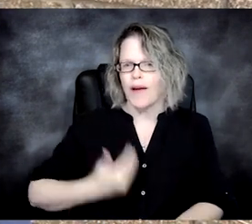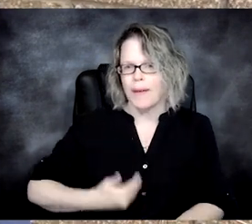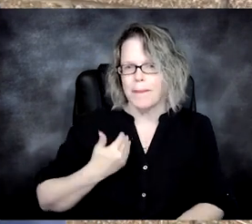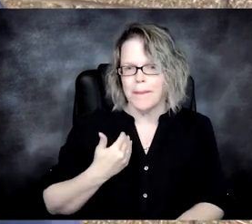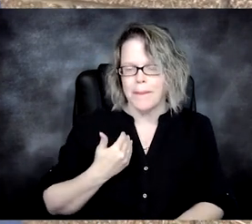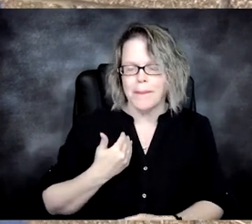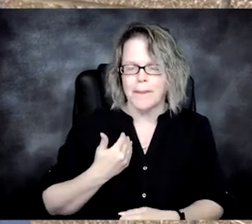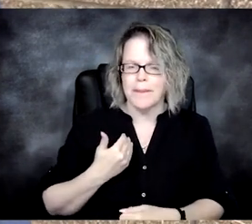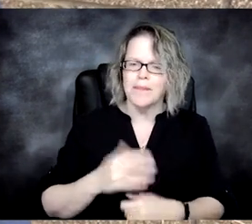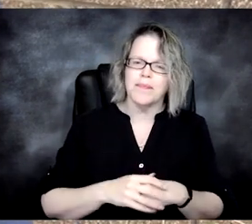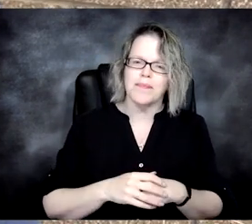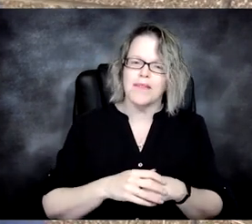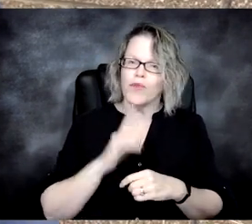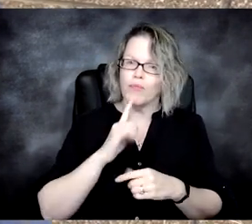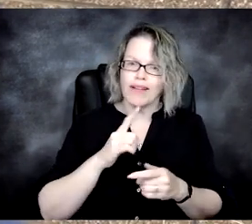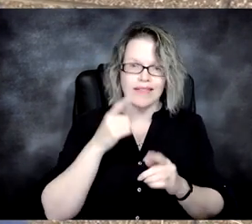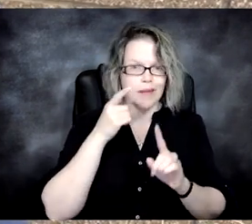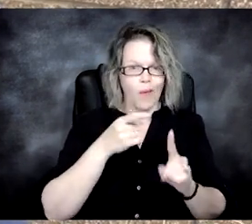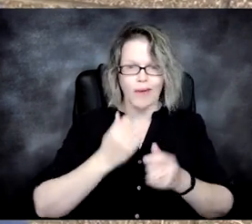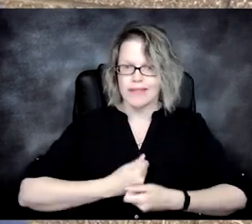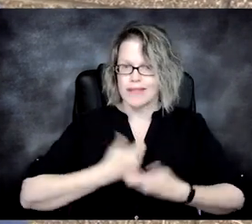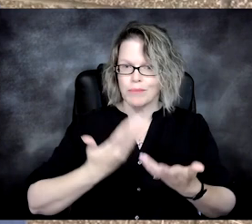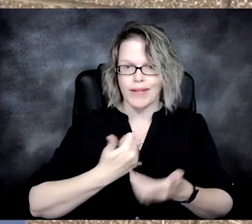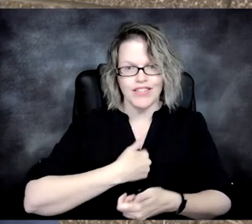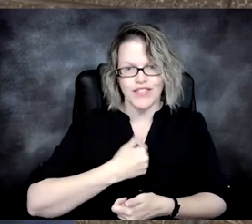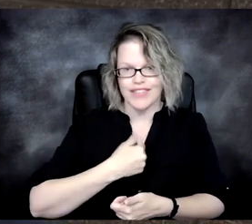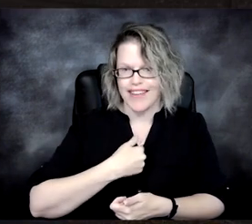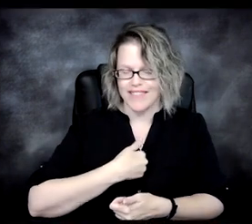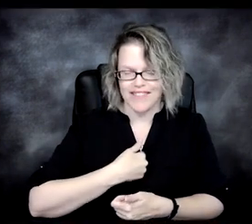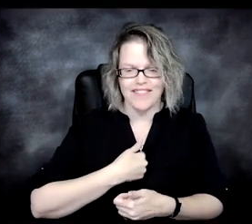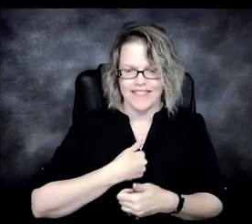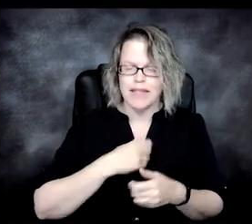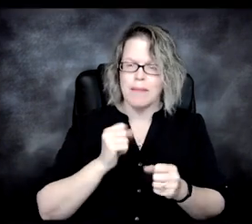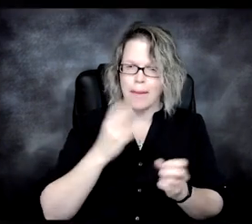I think, you know, art is all about expressing yourself and just being able to reflect and grow.